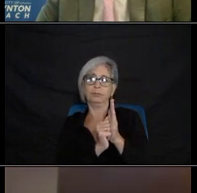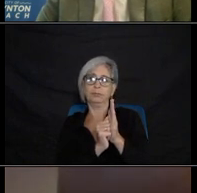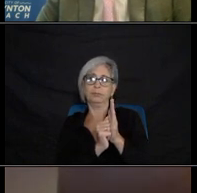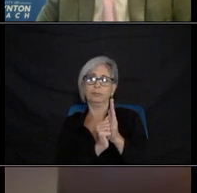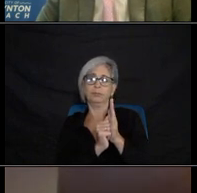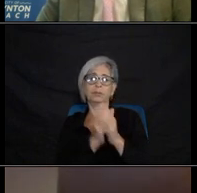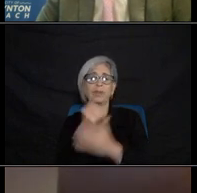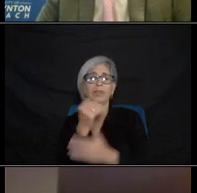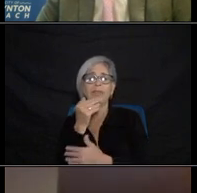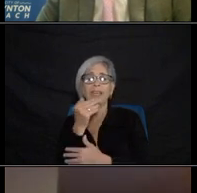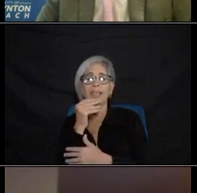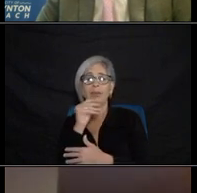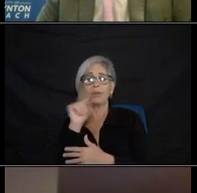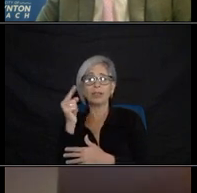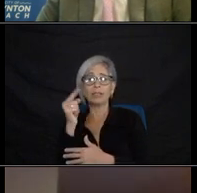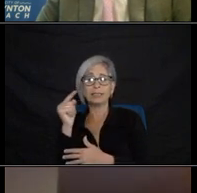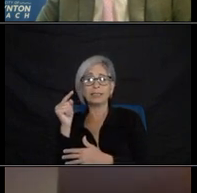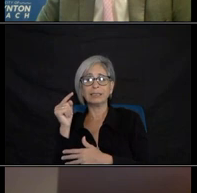Thank you. Do I have a second?